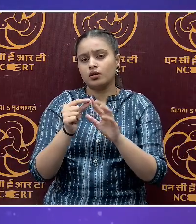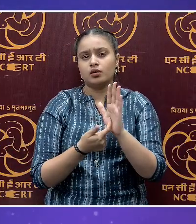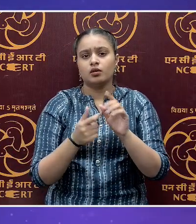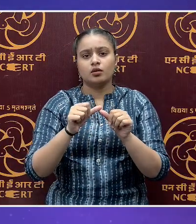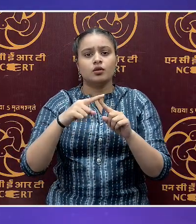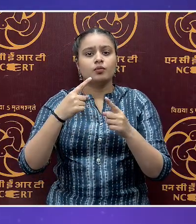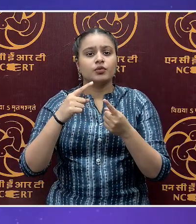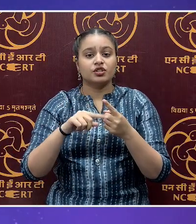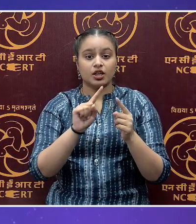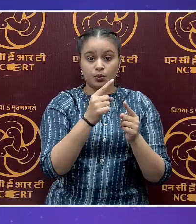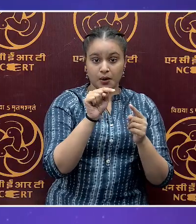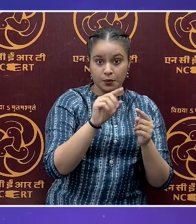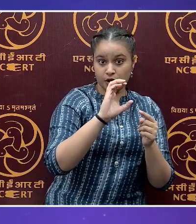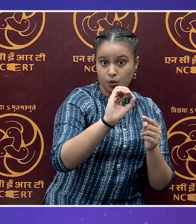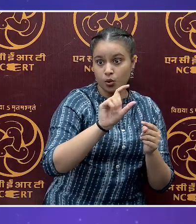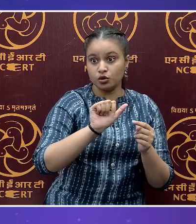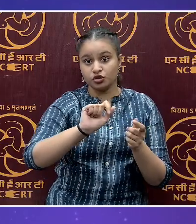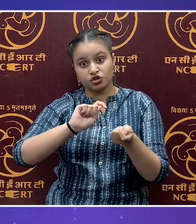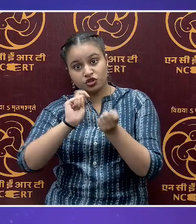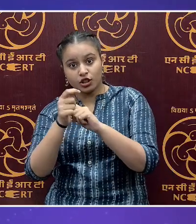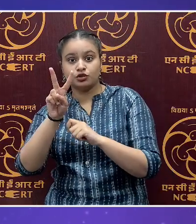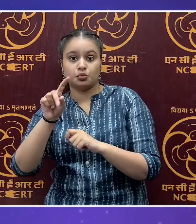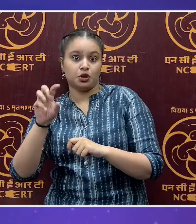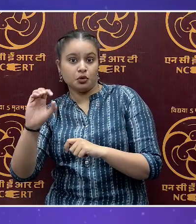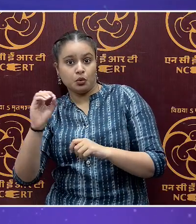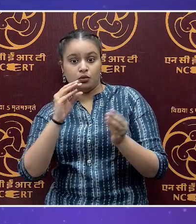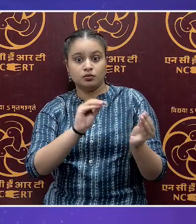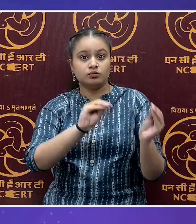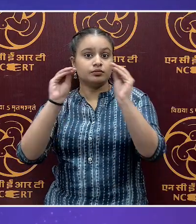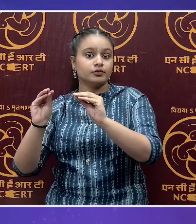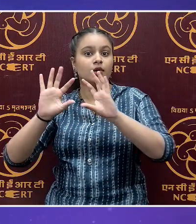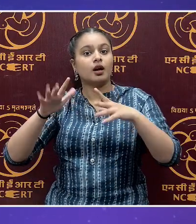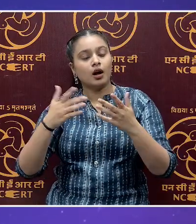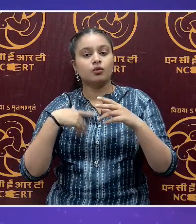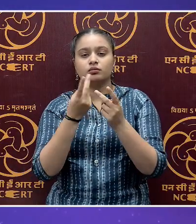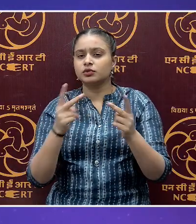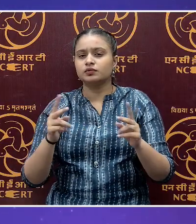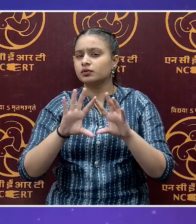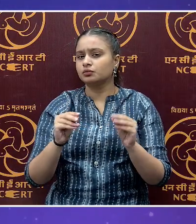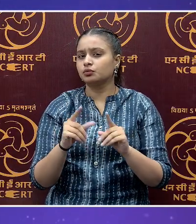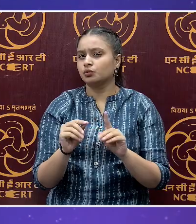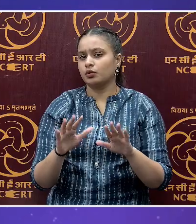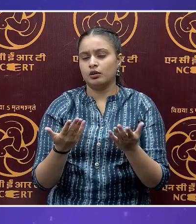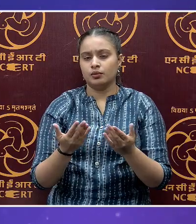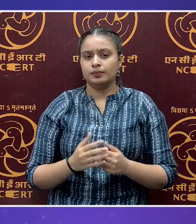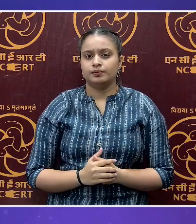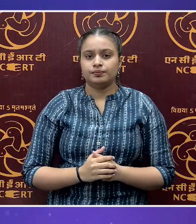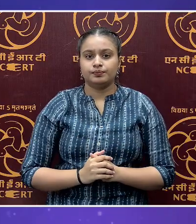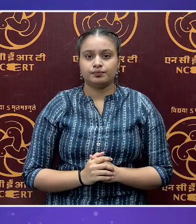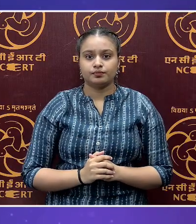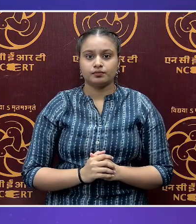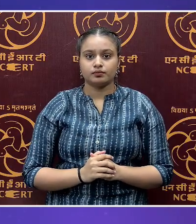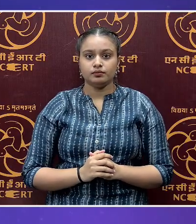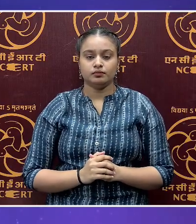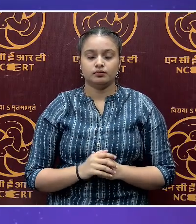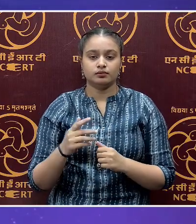to 2.0? And meanwhile, if any information you require, how to go about it then? So